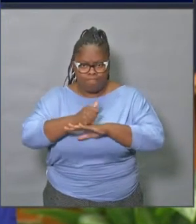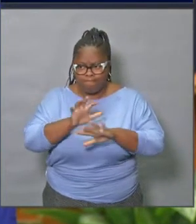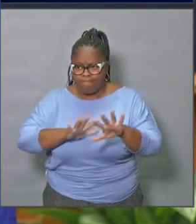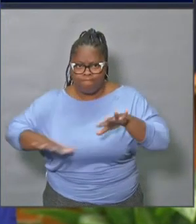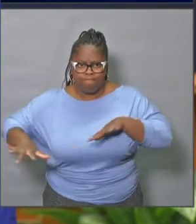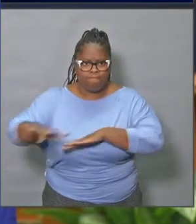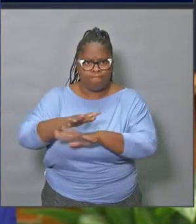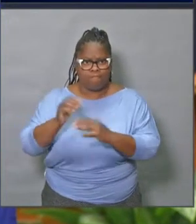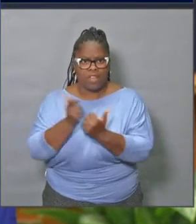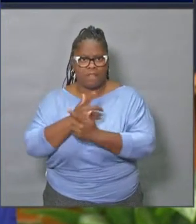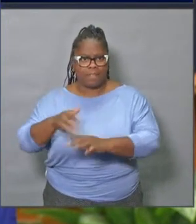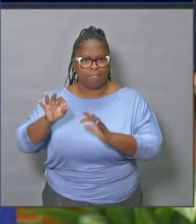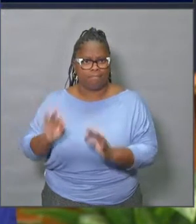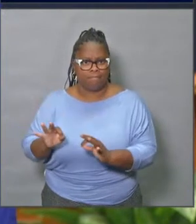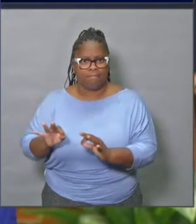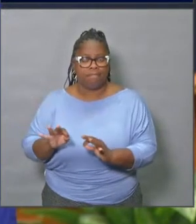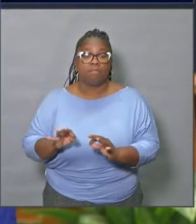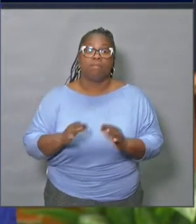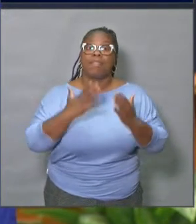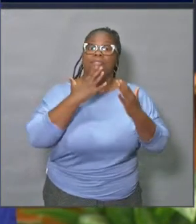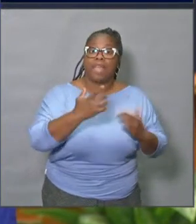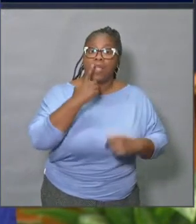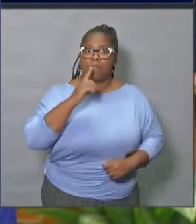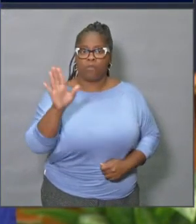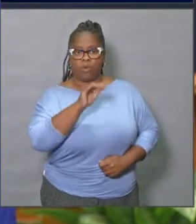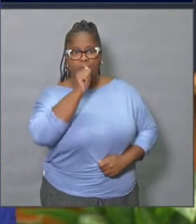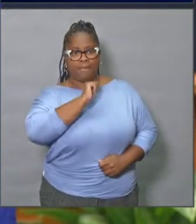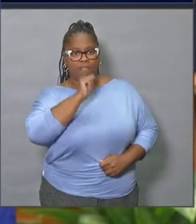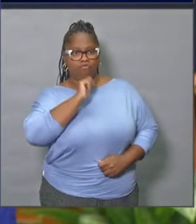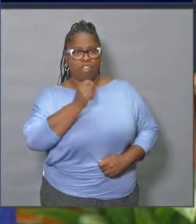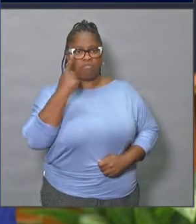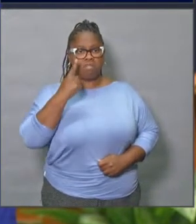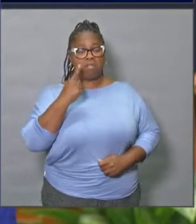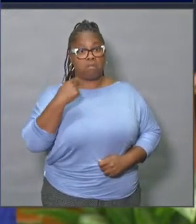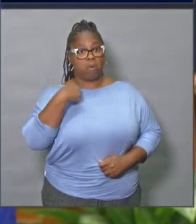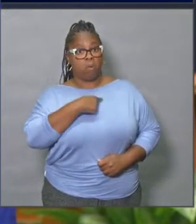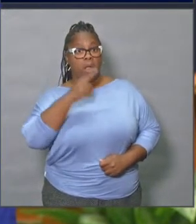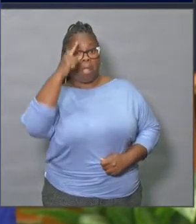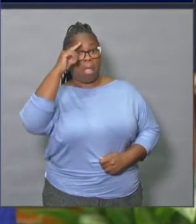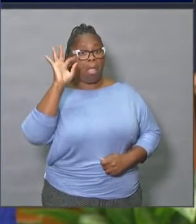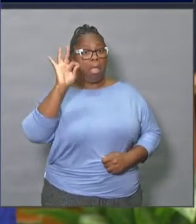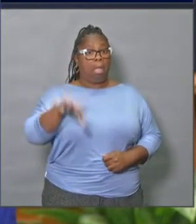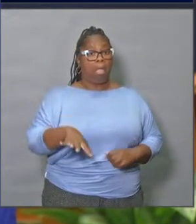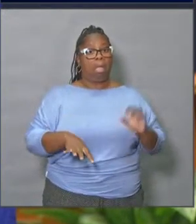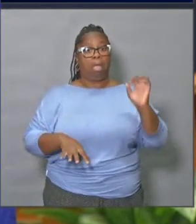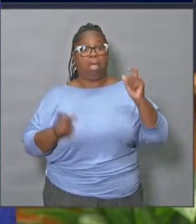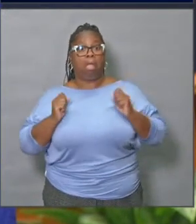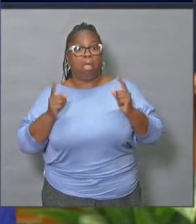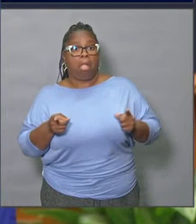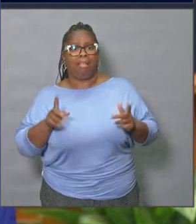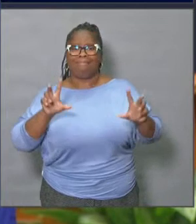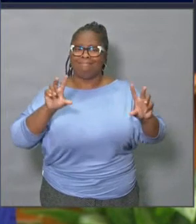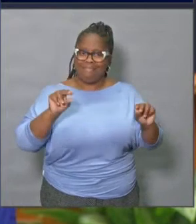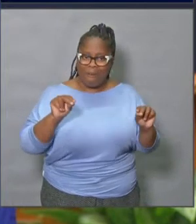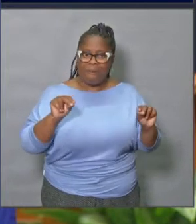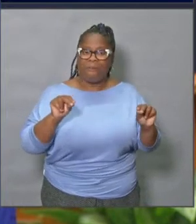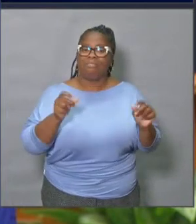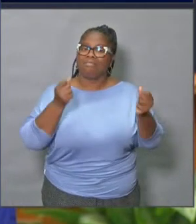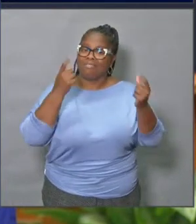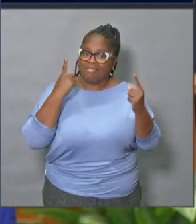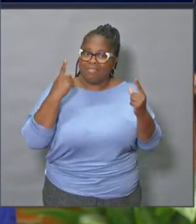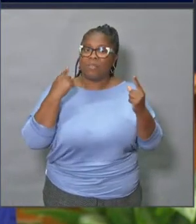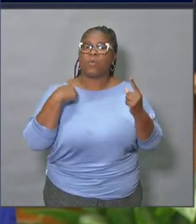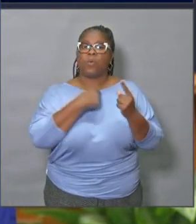your patience and understanding, as these decisions are not made lightly, and they are made first and foremost in the public's